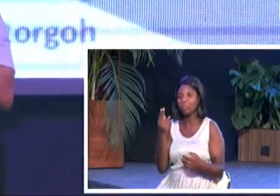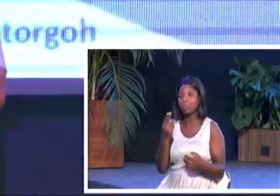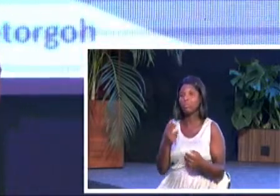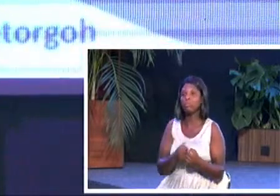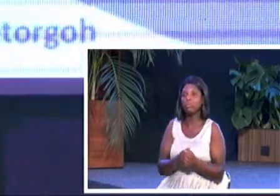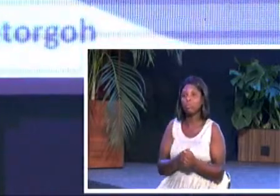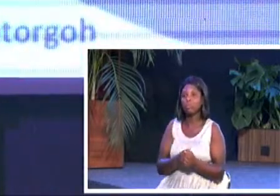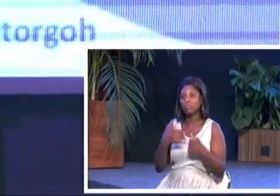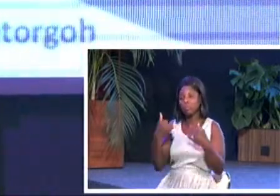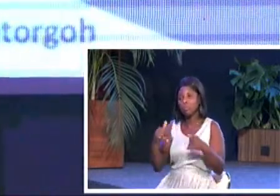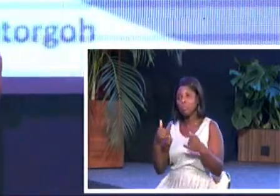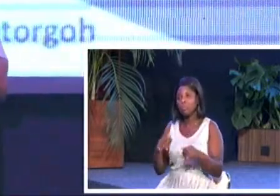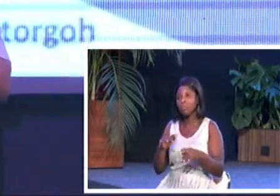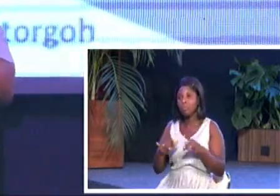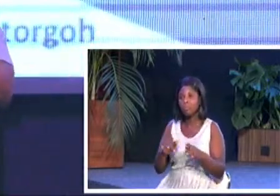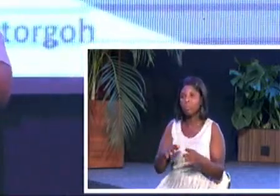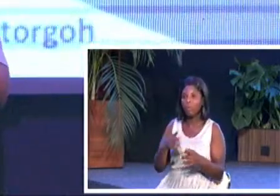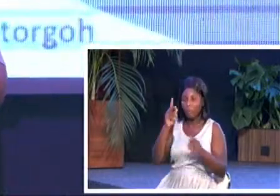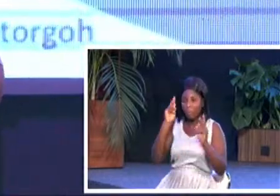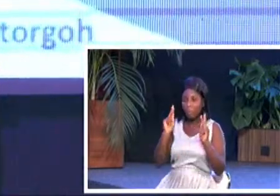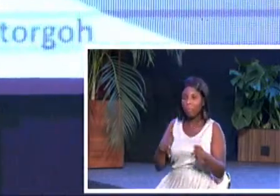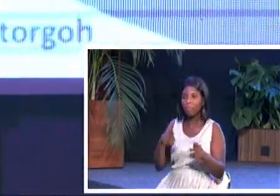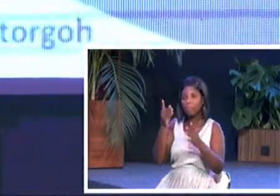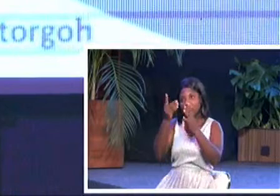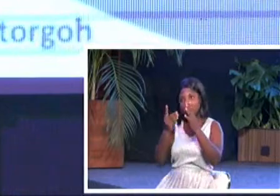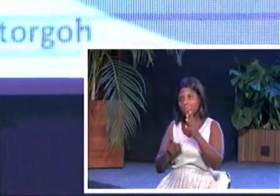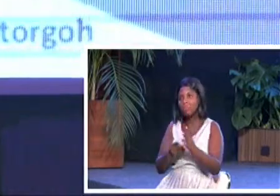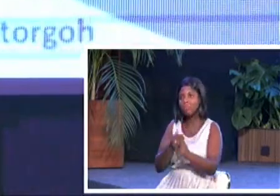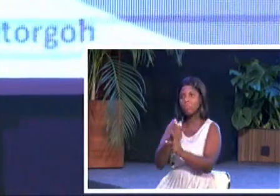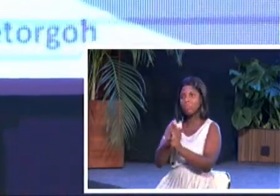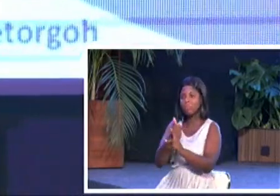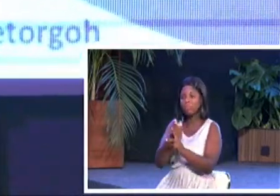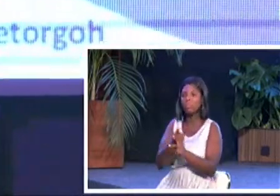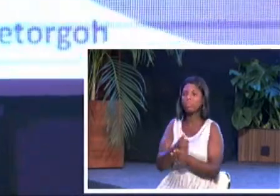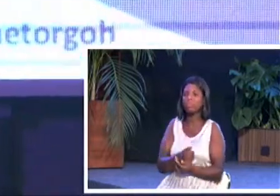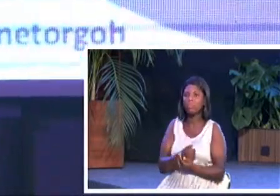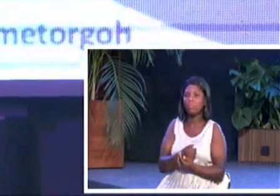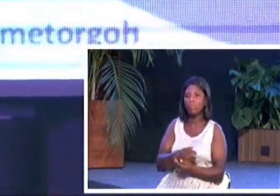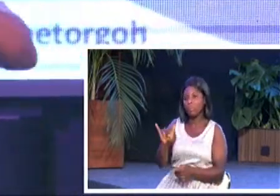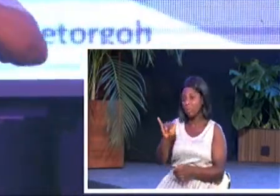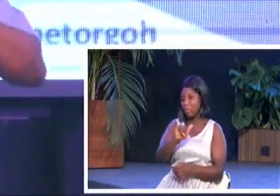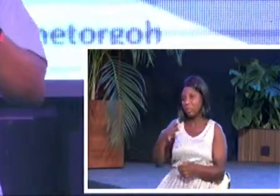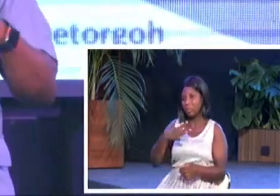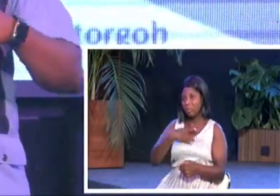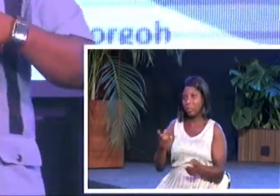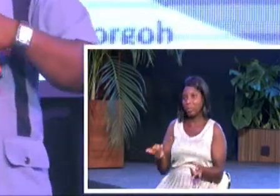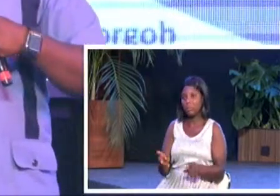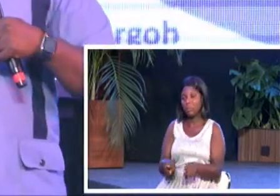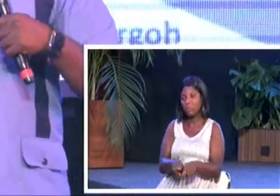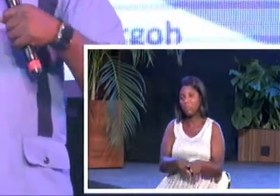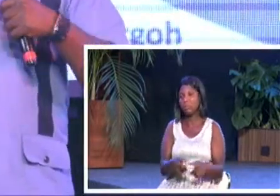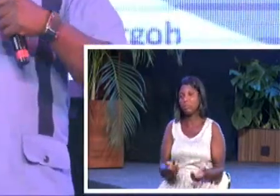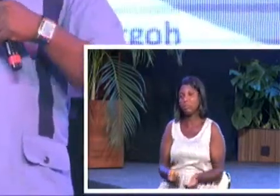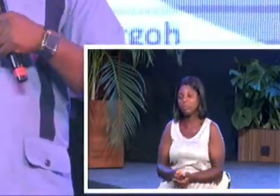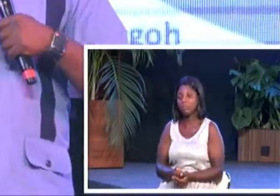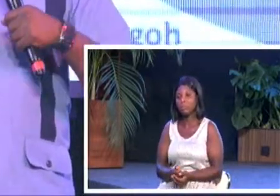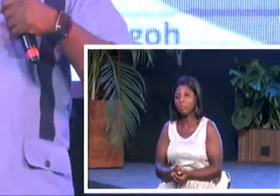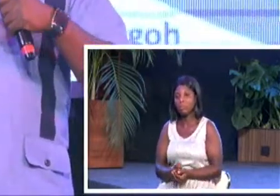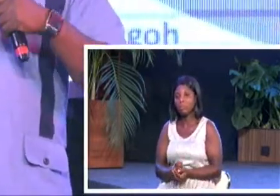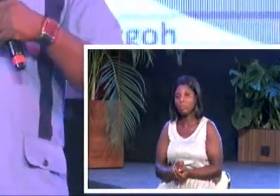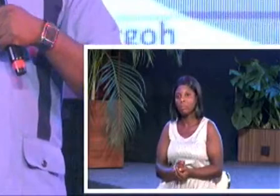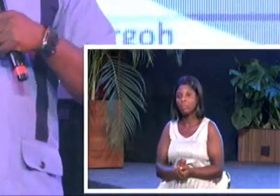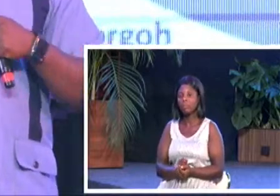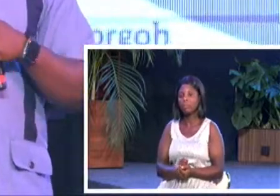skill. The one who designs the animation has a skill. The character, the fashion, the dresses that the apparel